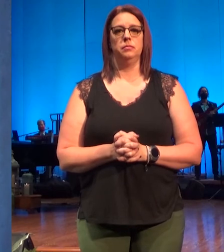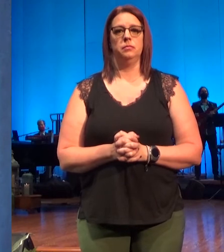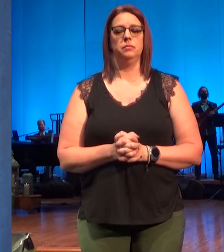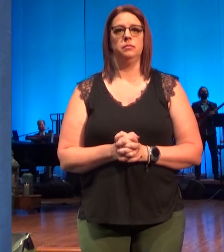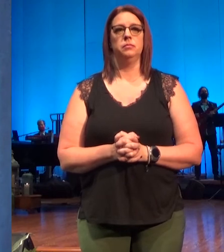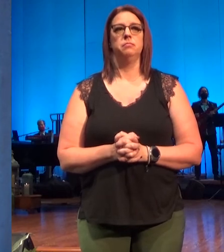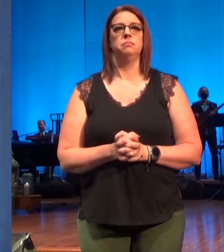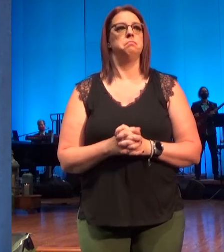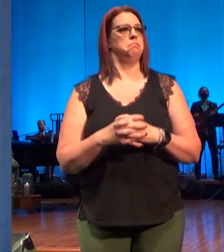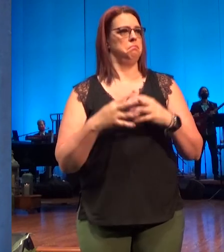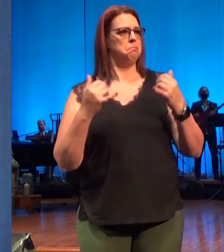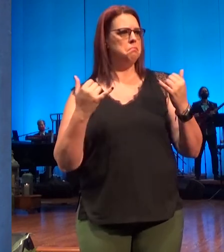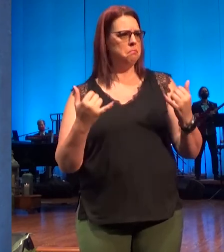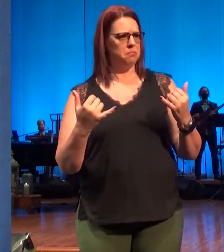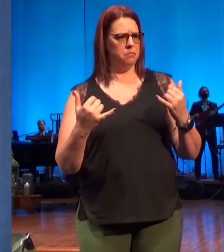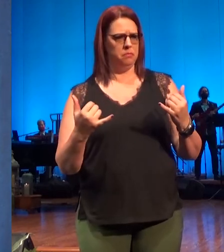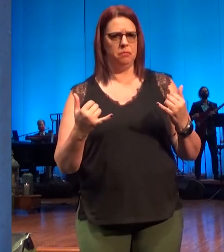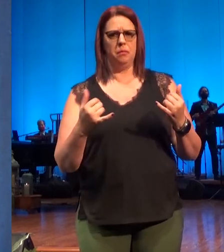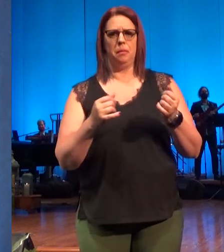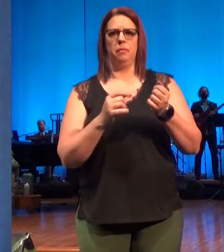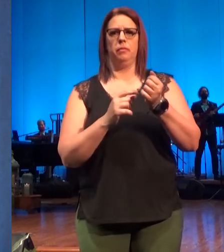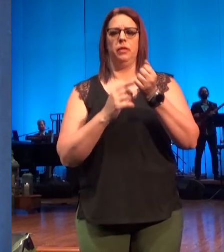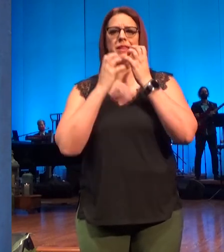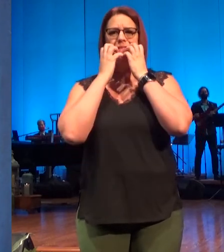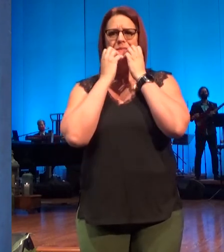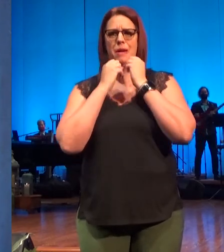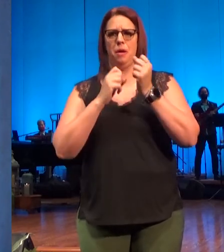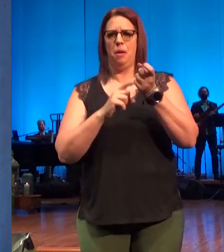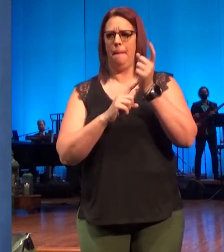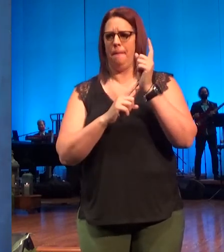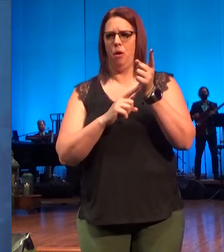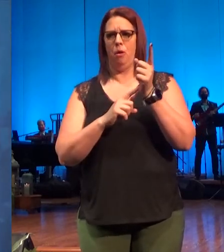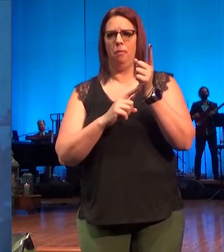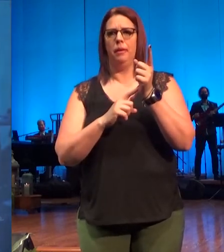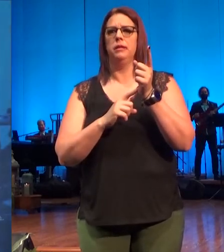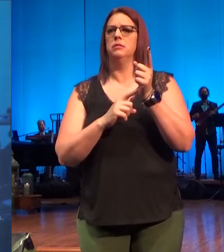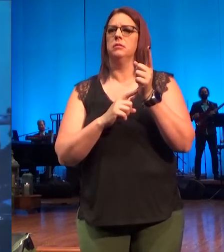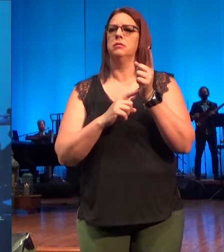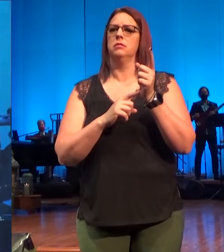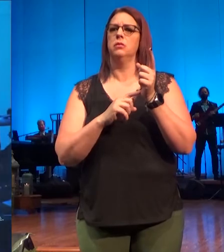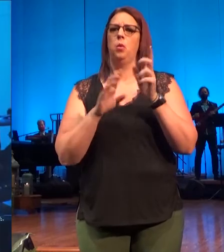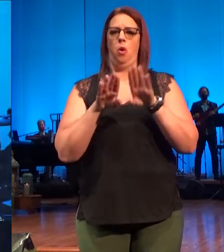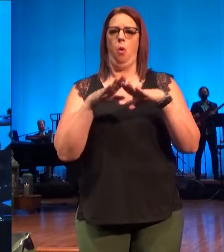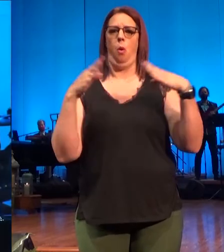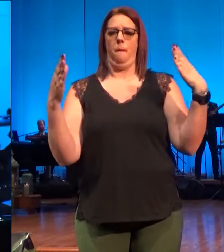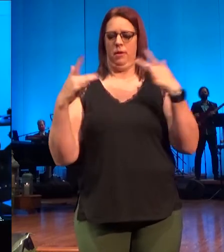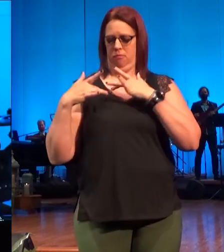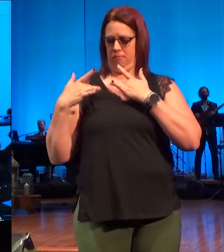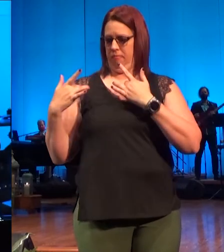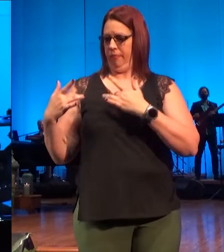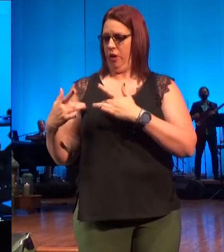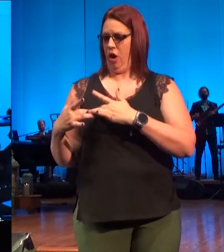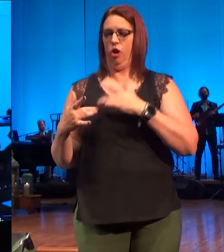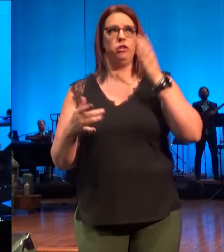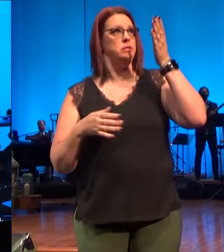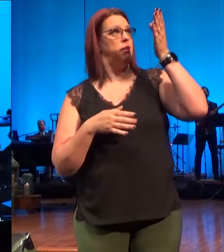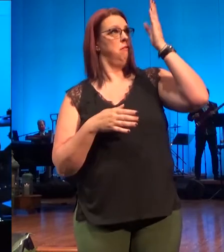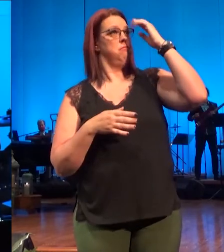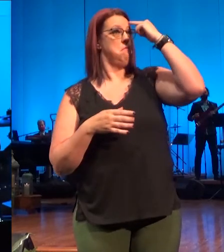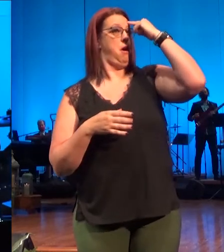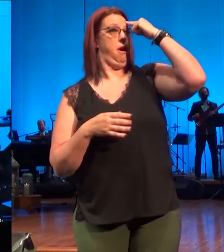In this sacred moment, we open our hearts and our minds to the presence of the living